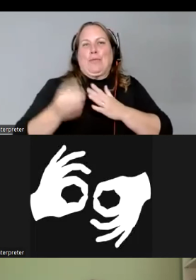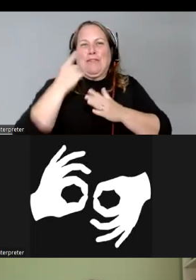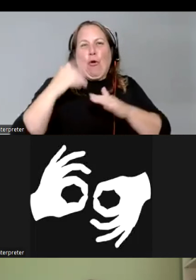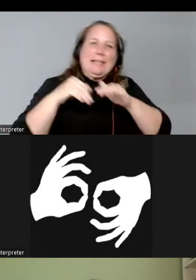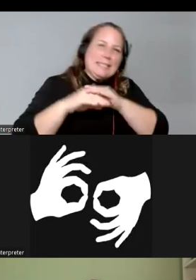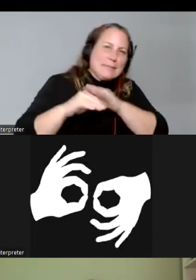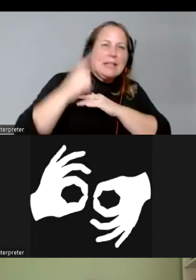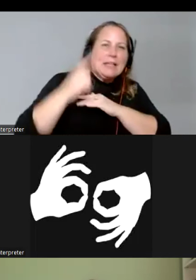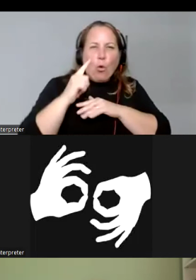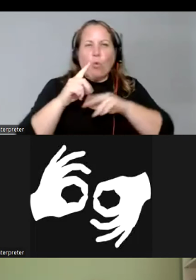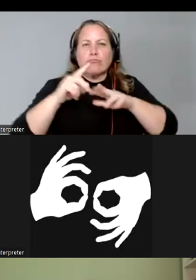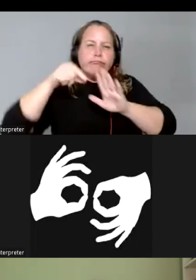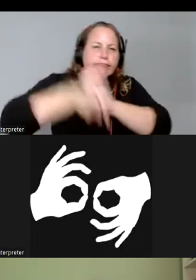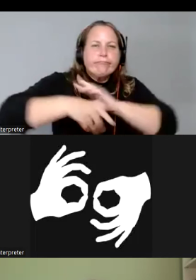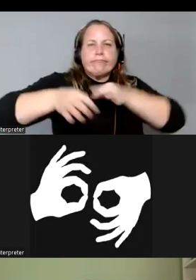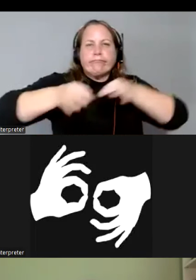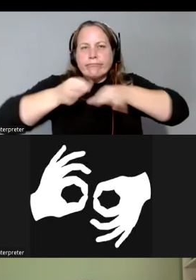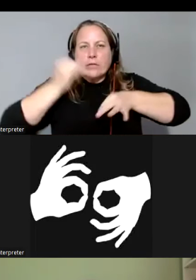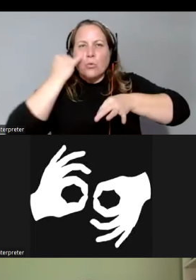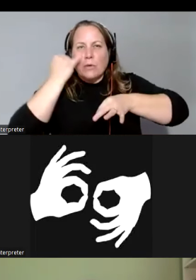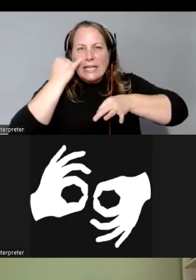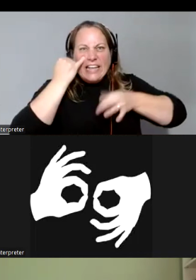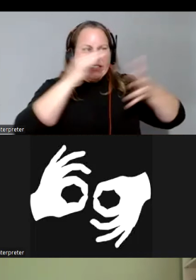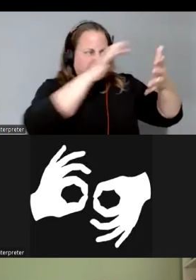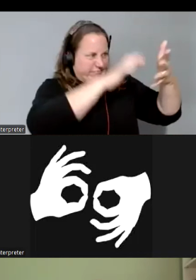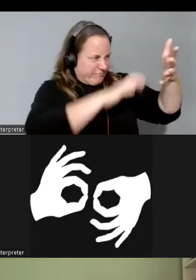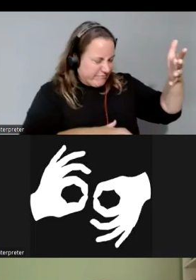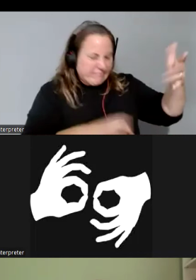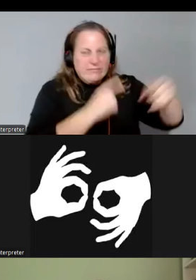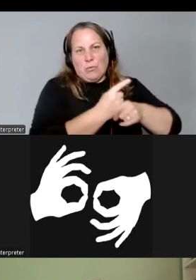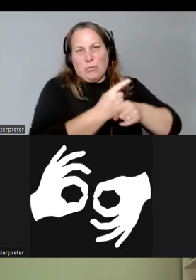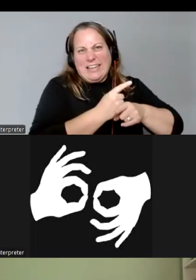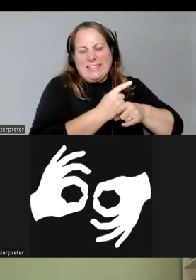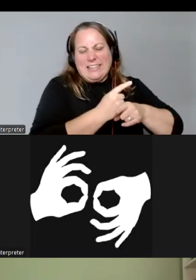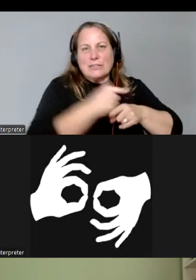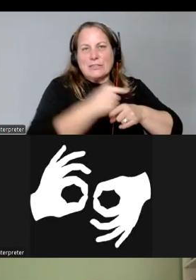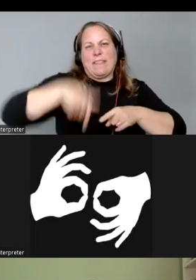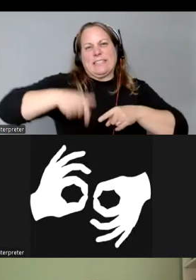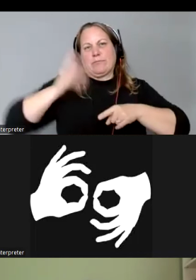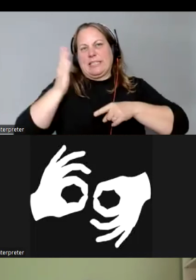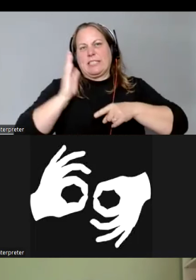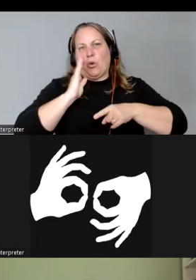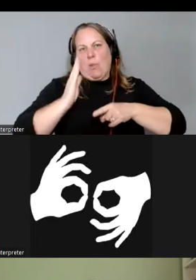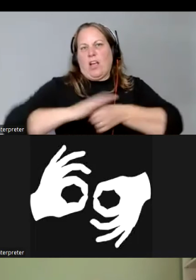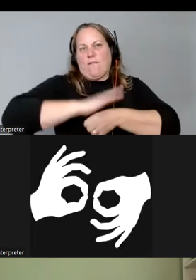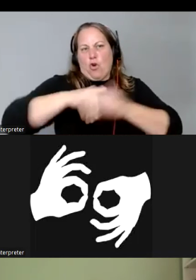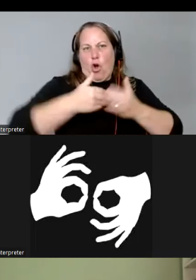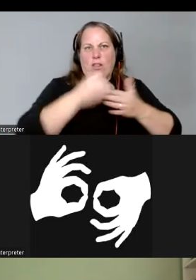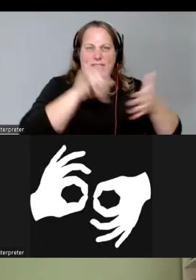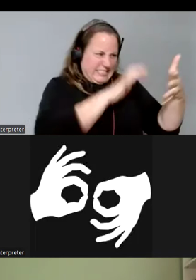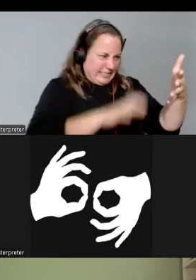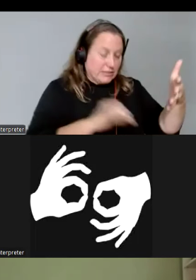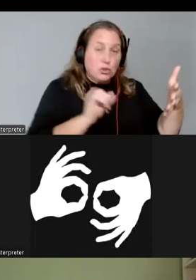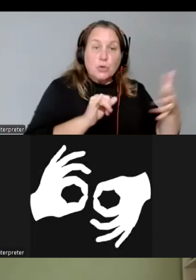Most information in the guidelines, which is a big PDF, is covered in the slides as well. If you want to talk through